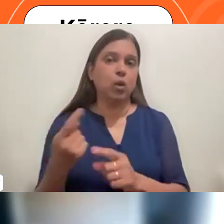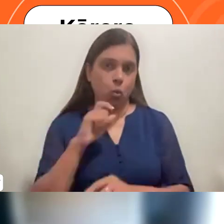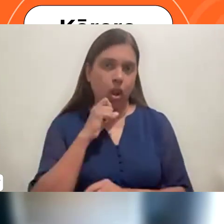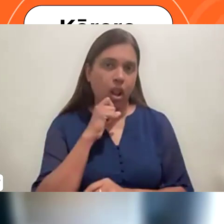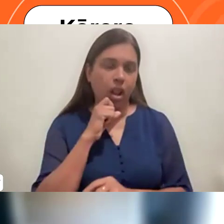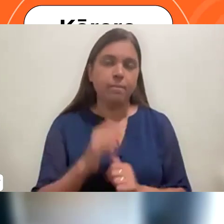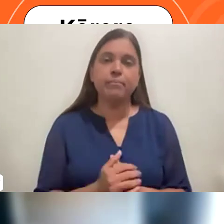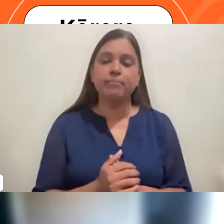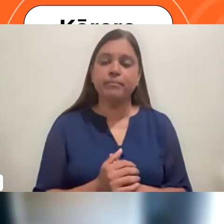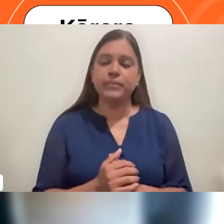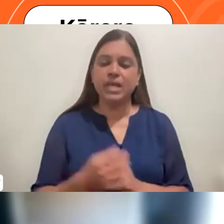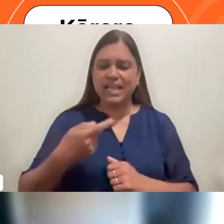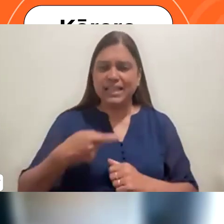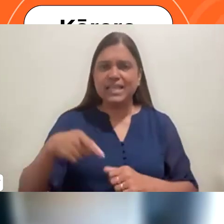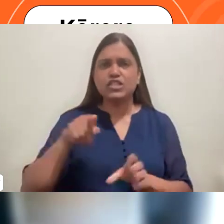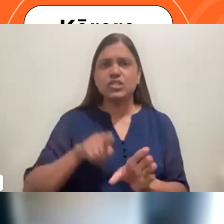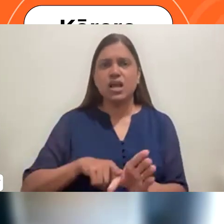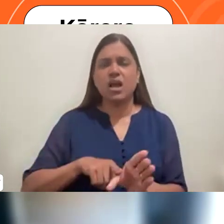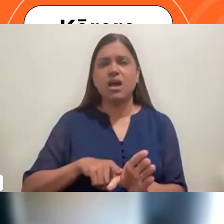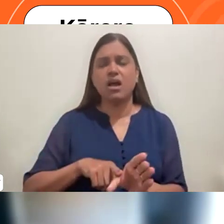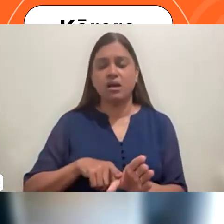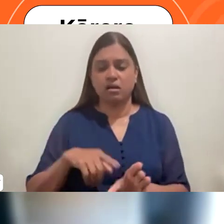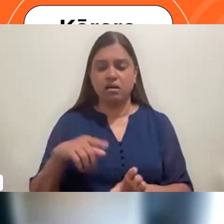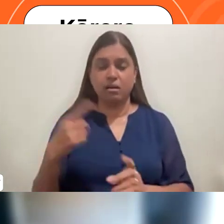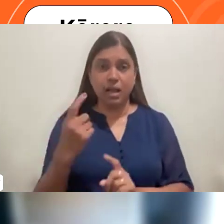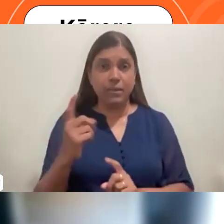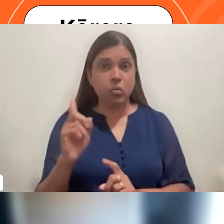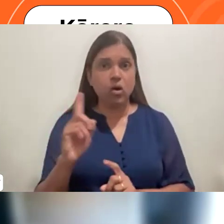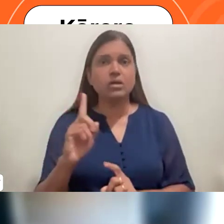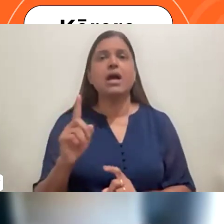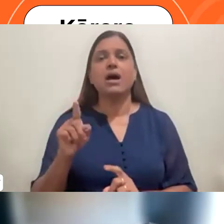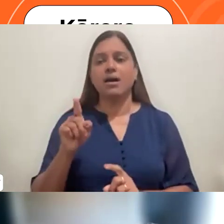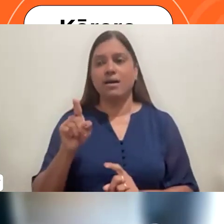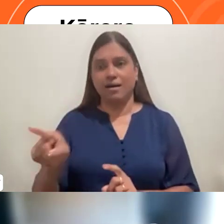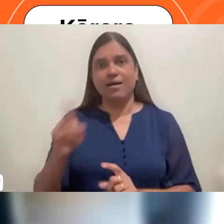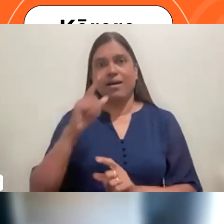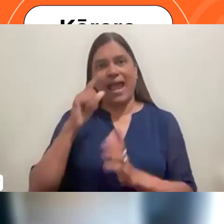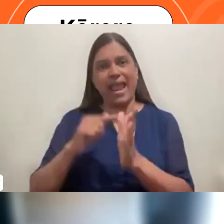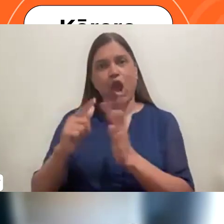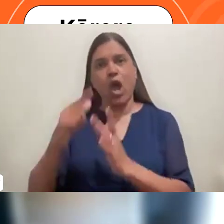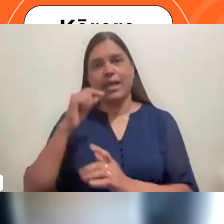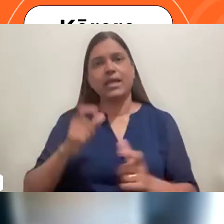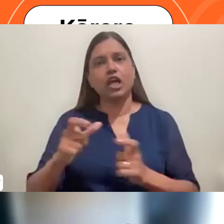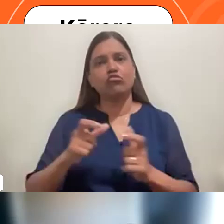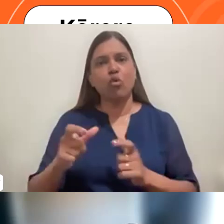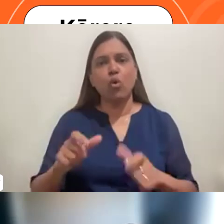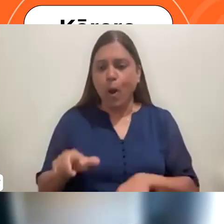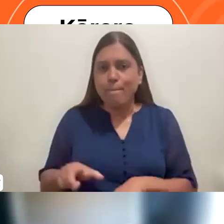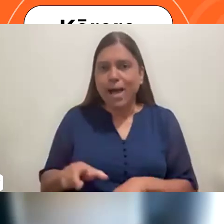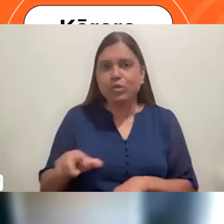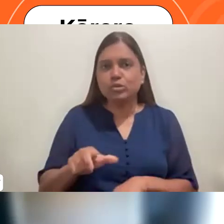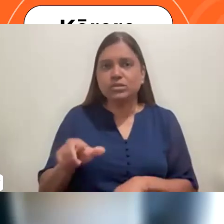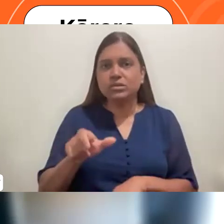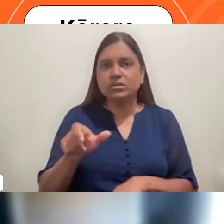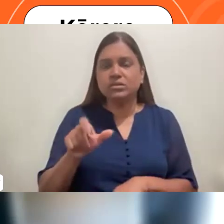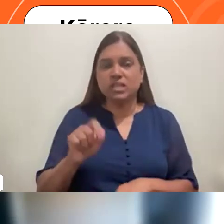one that will be able to control your mouse and keyboard. And so that at that point, which is this year, it will be able to do